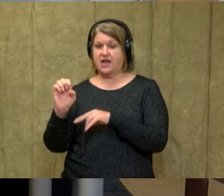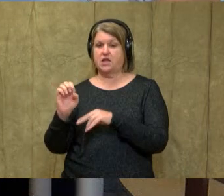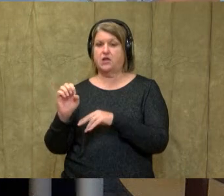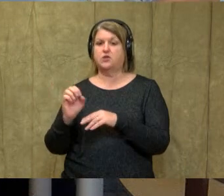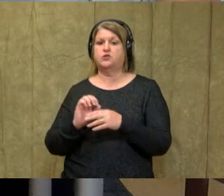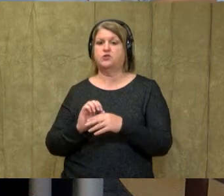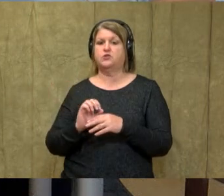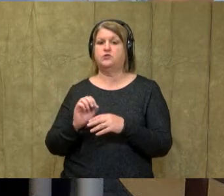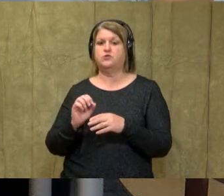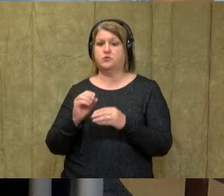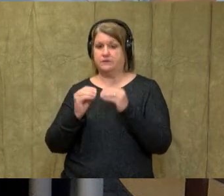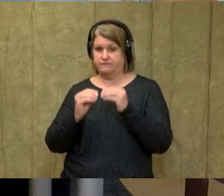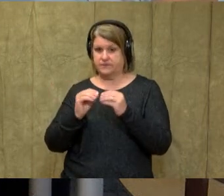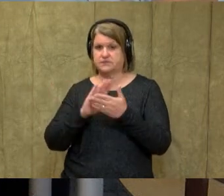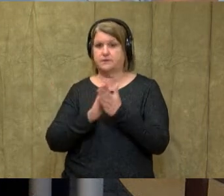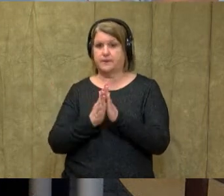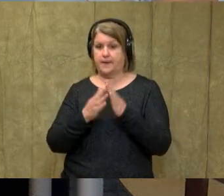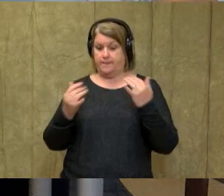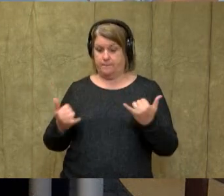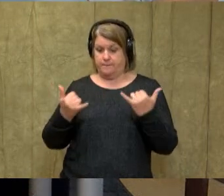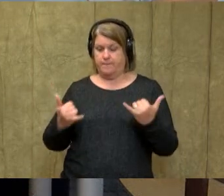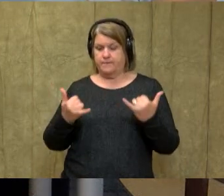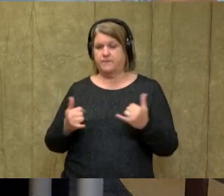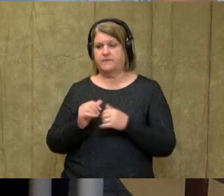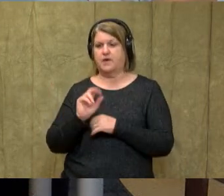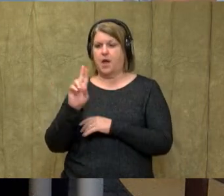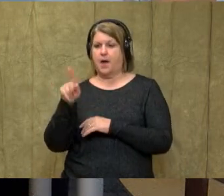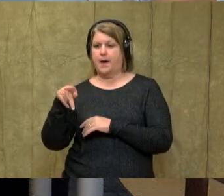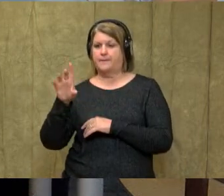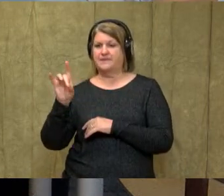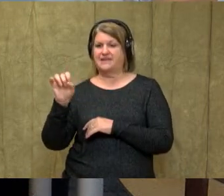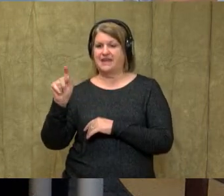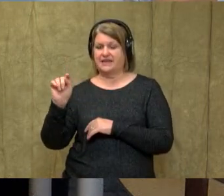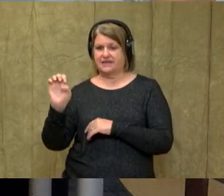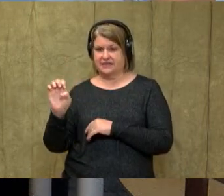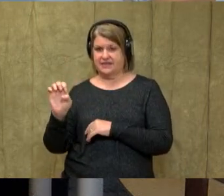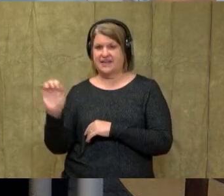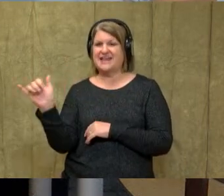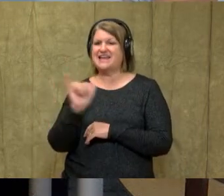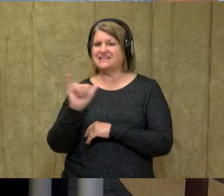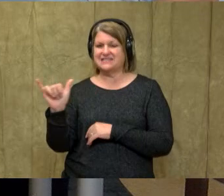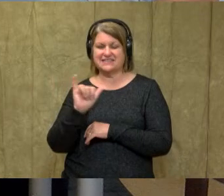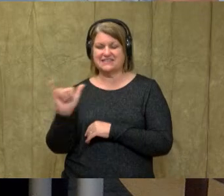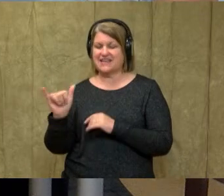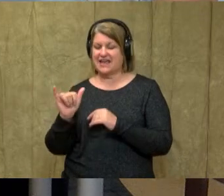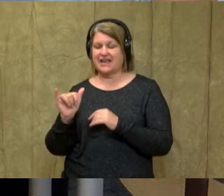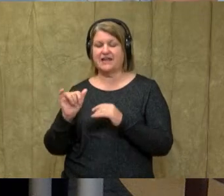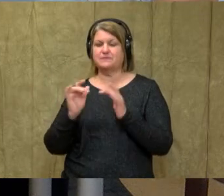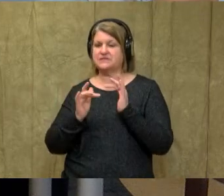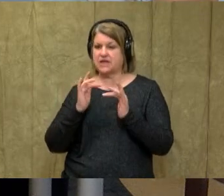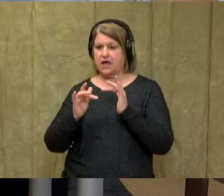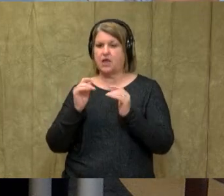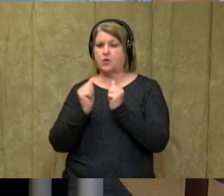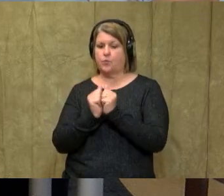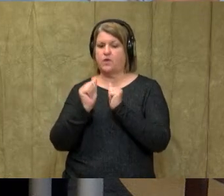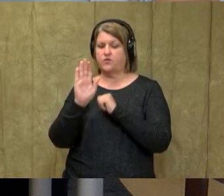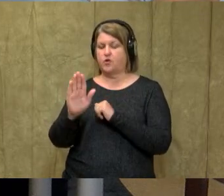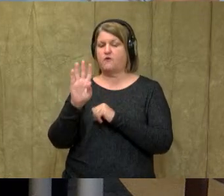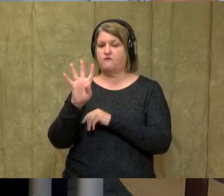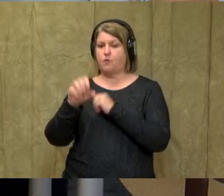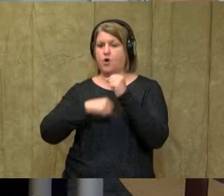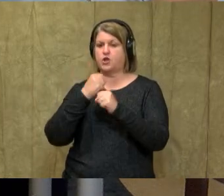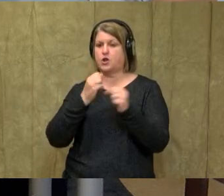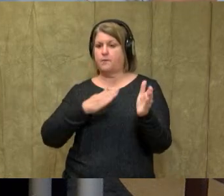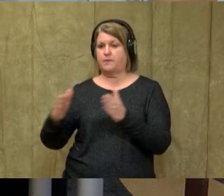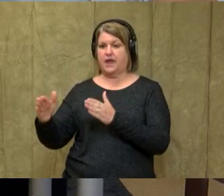coach or your school counselor, right? It's the same site where your 4-year plan is. So with your resume, when you do something,